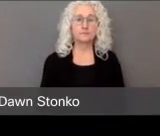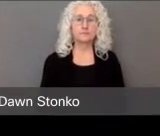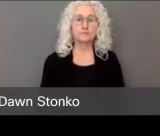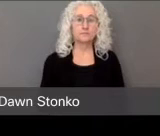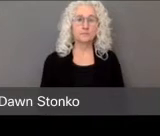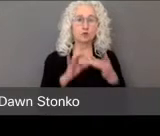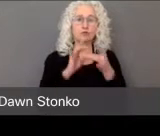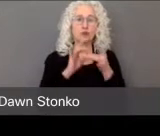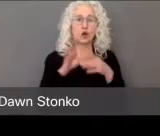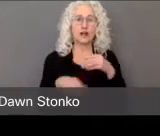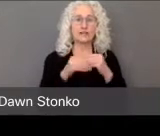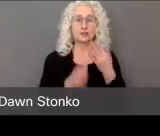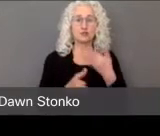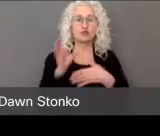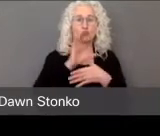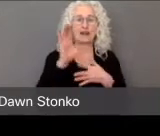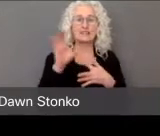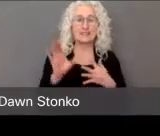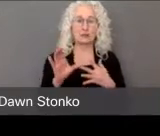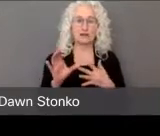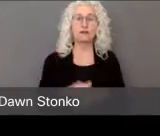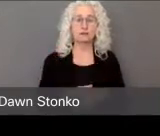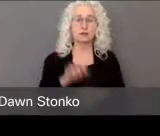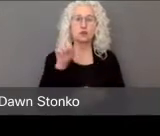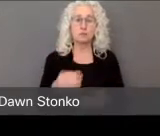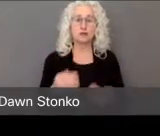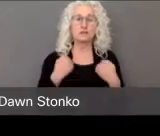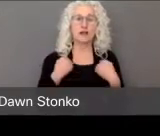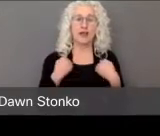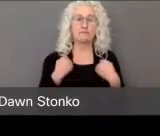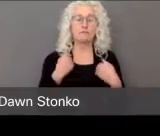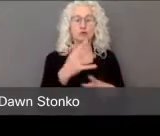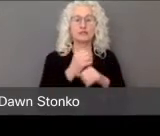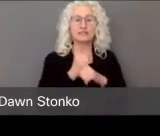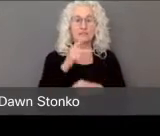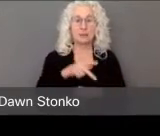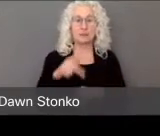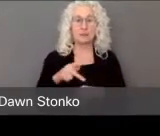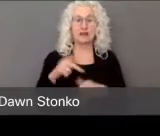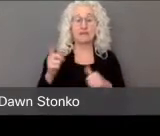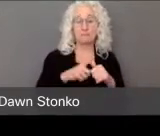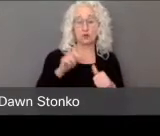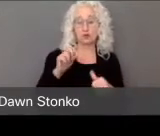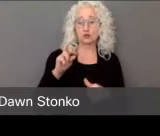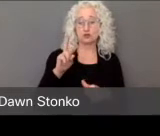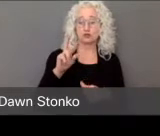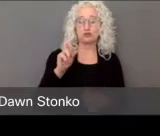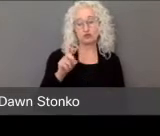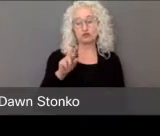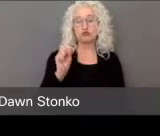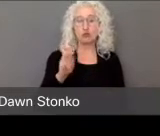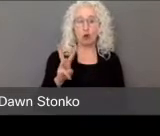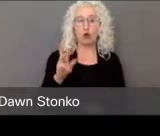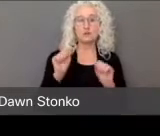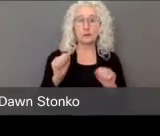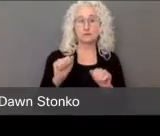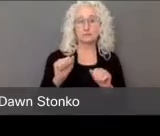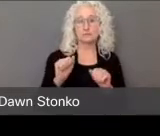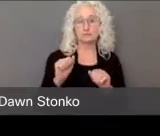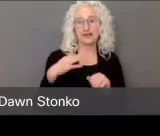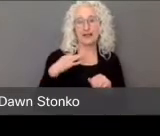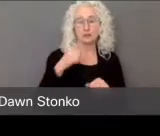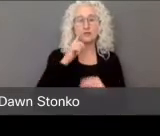Regarding additional criteria, you must have received the PPP first draw again in order to be eligible for the PPP second